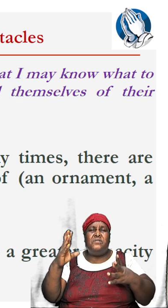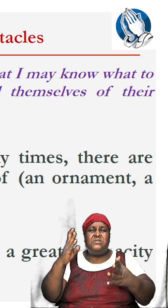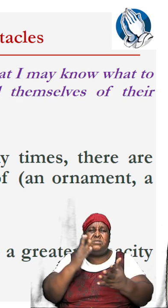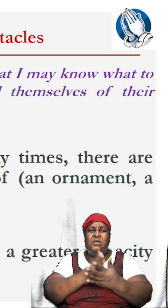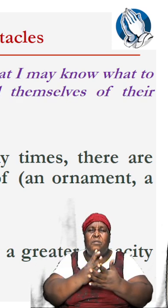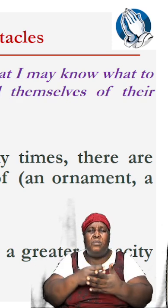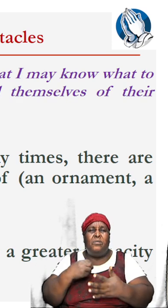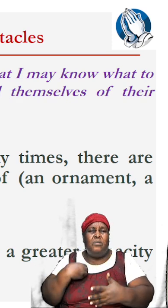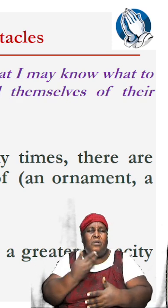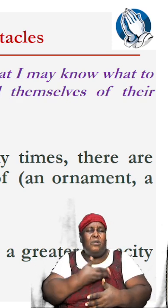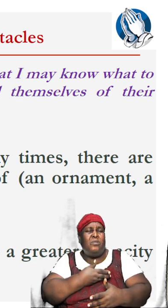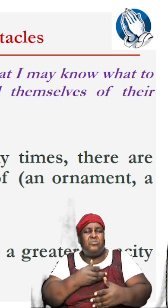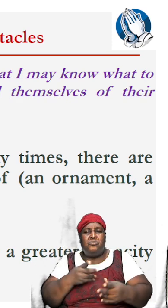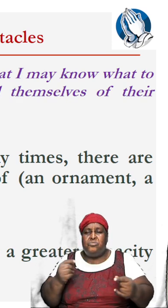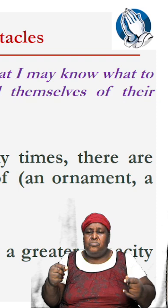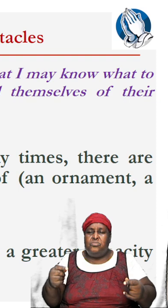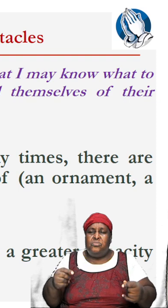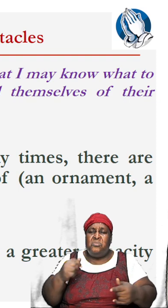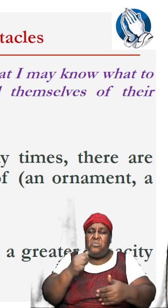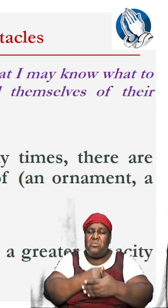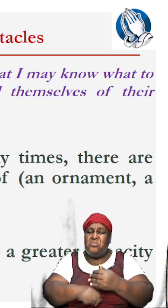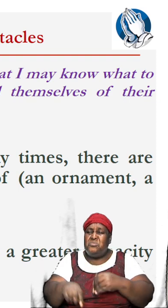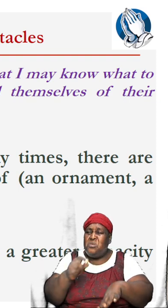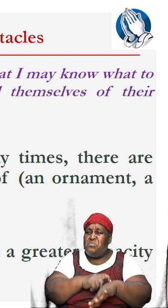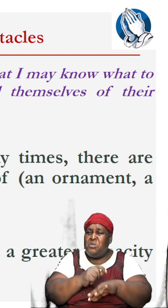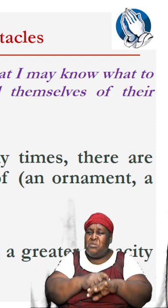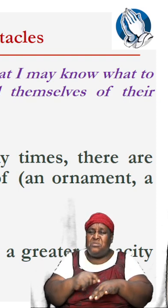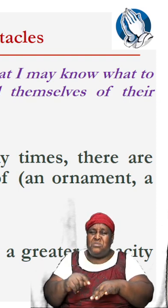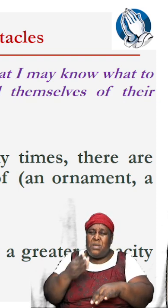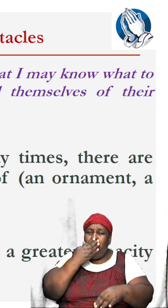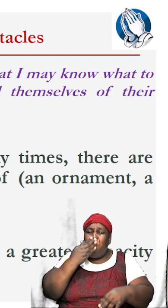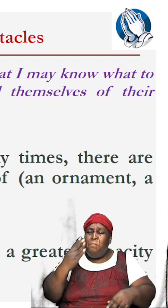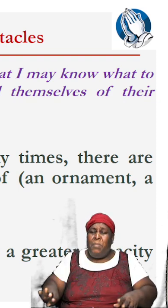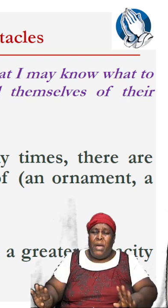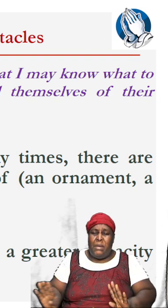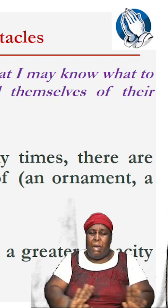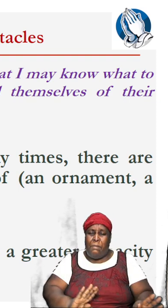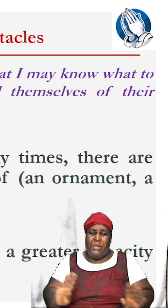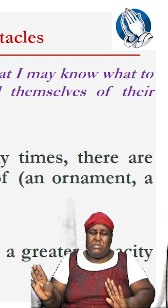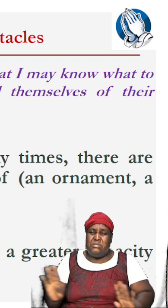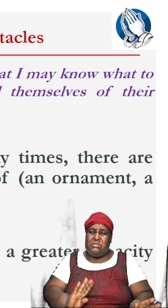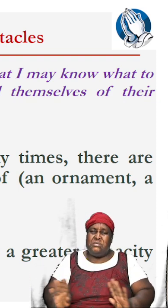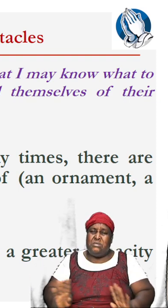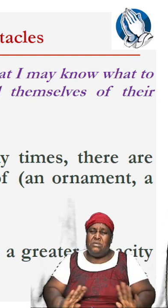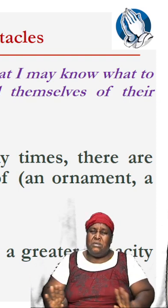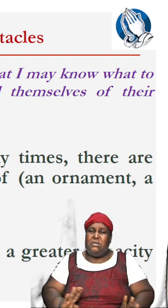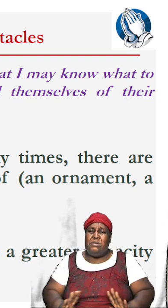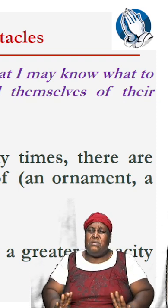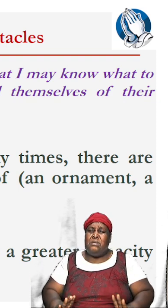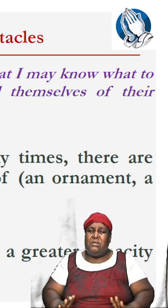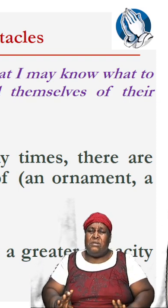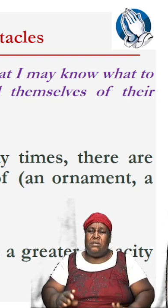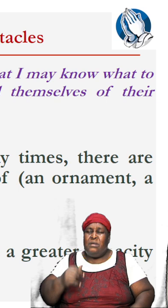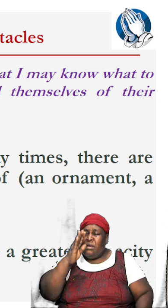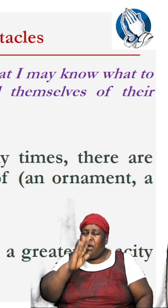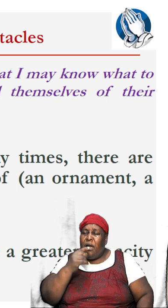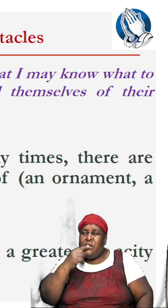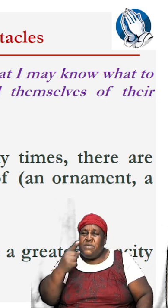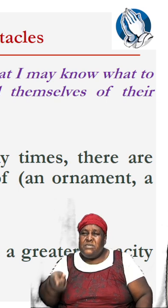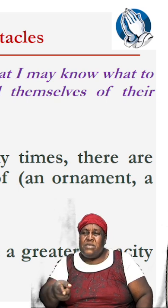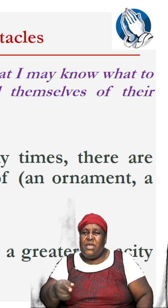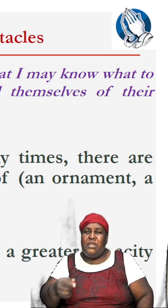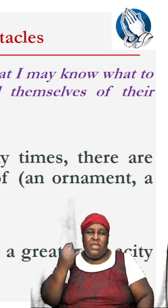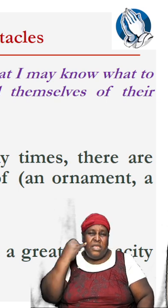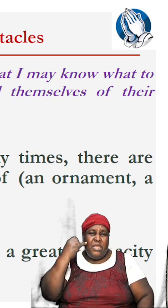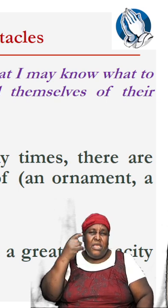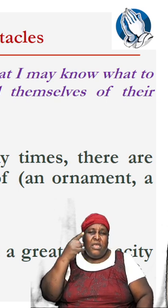Sometimes it's a habit that you have that is holding you back. And God is saying, if you want me to go with